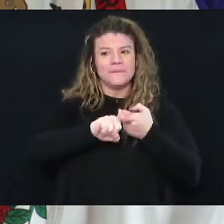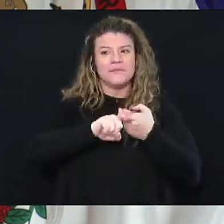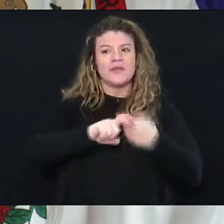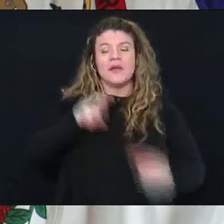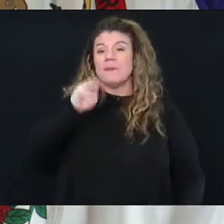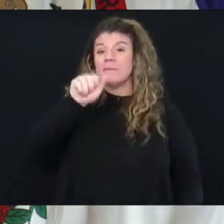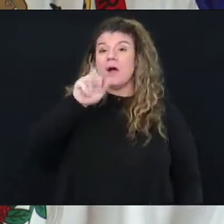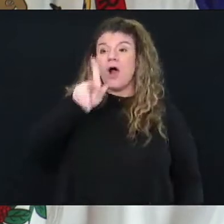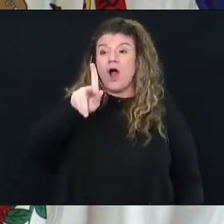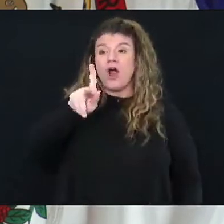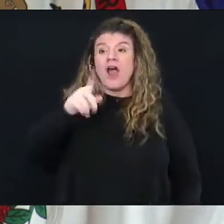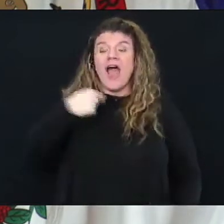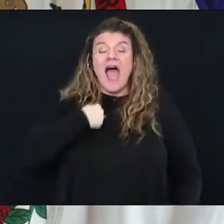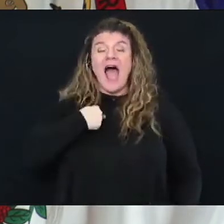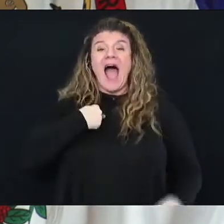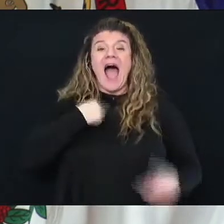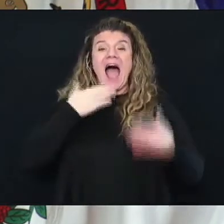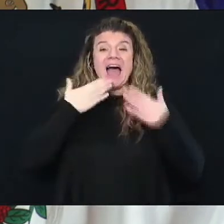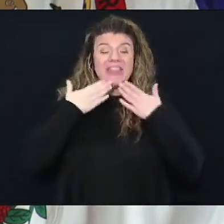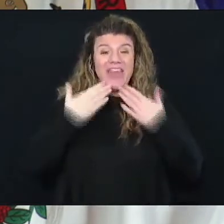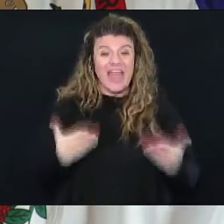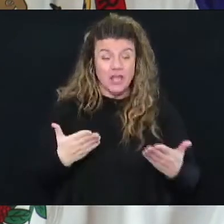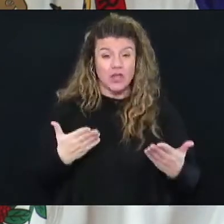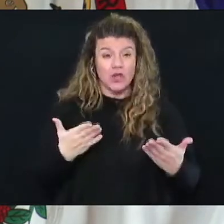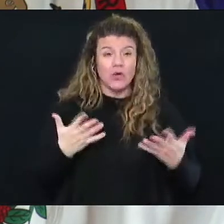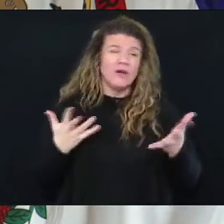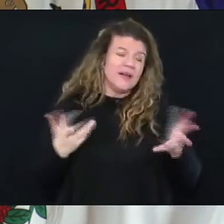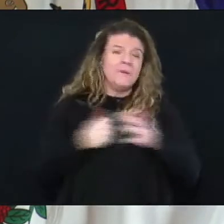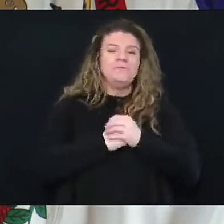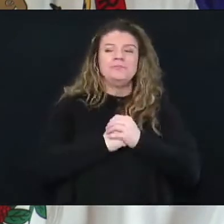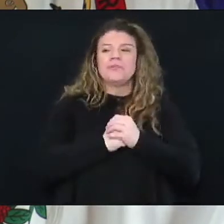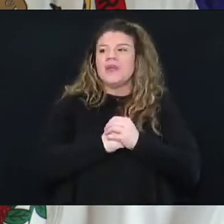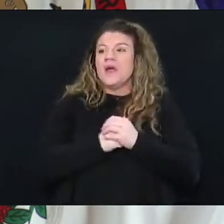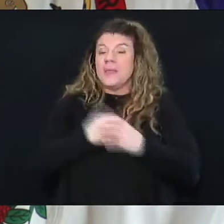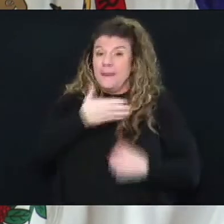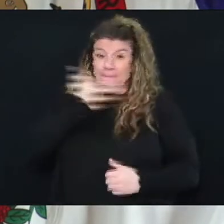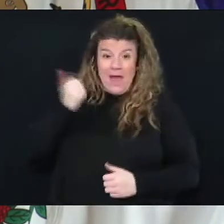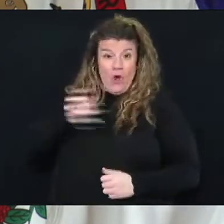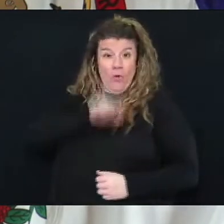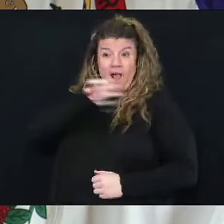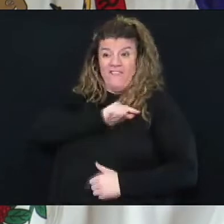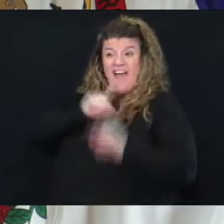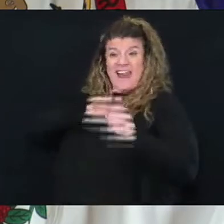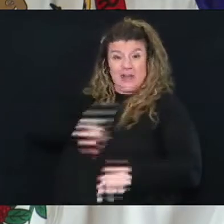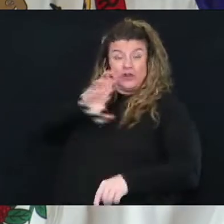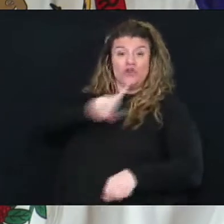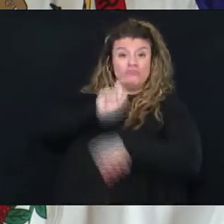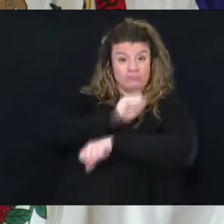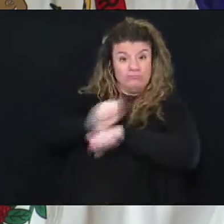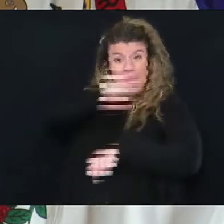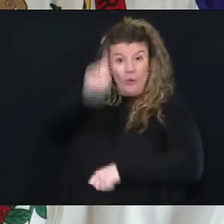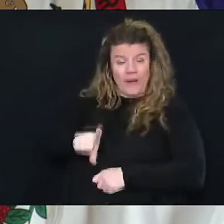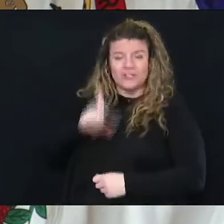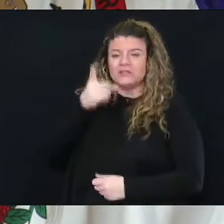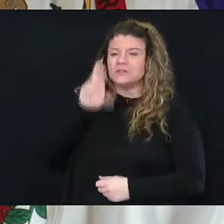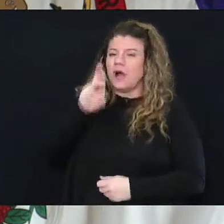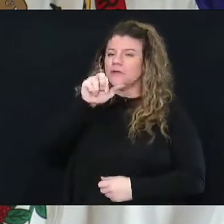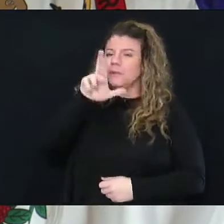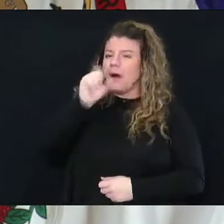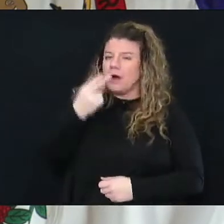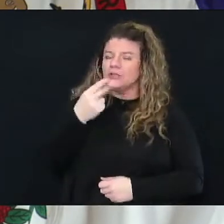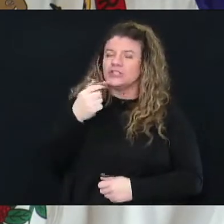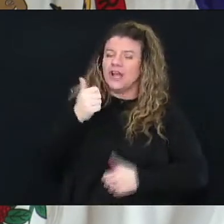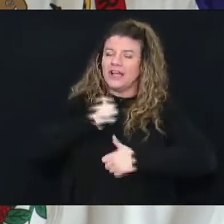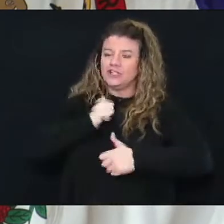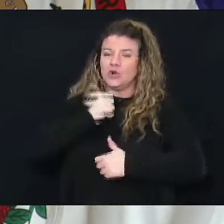Mark, I think the people that are better qualified to answer this question are, Dr. Marsh and